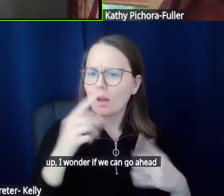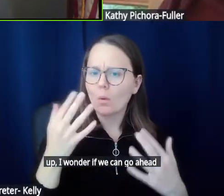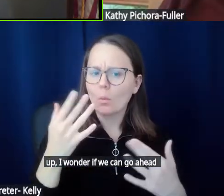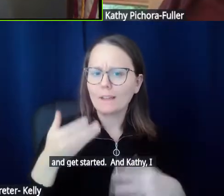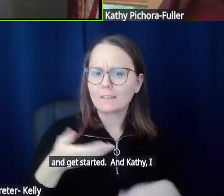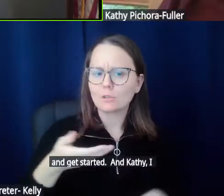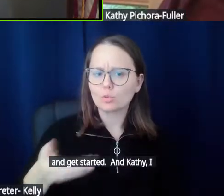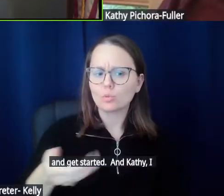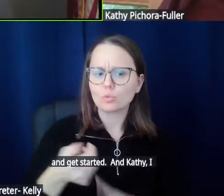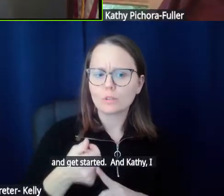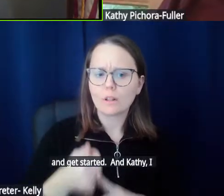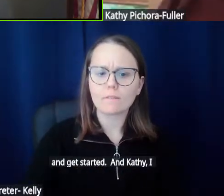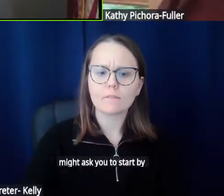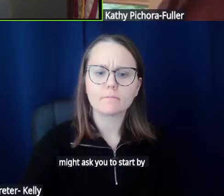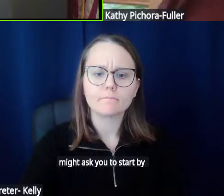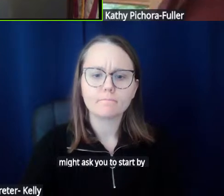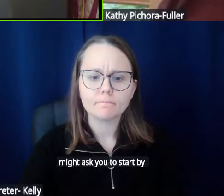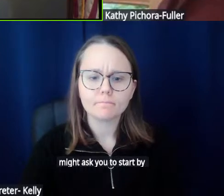yourself.